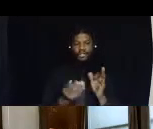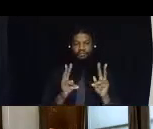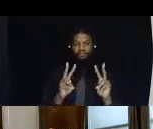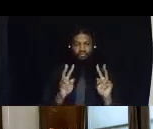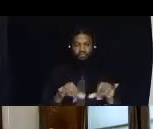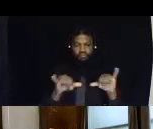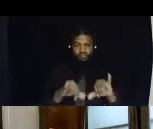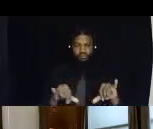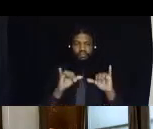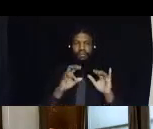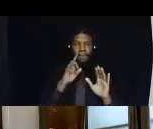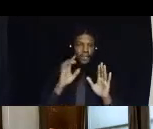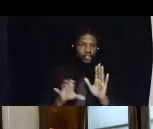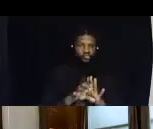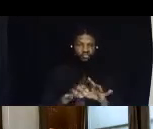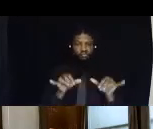of images